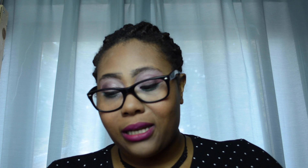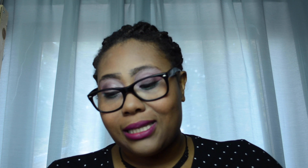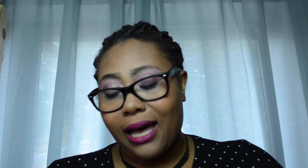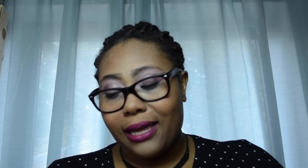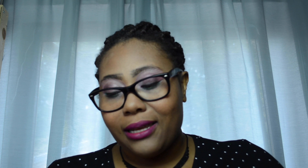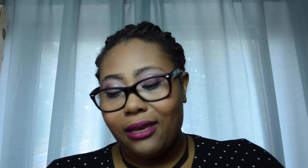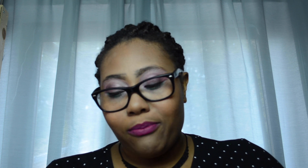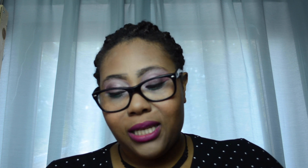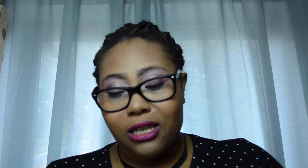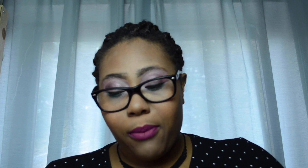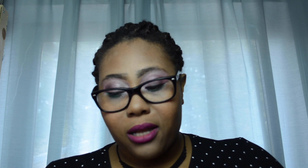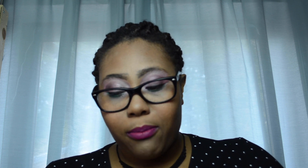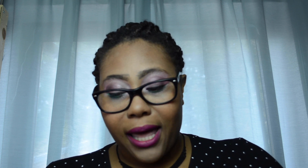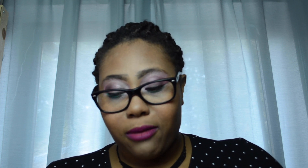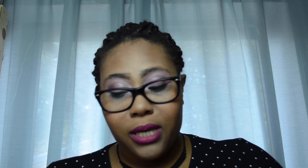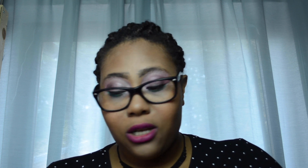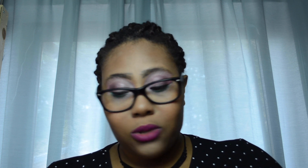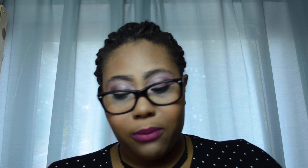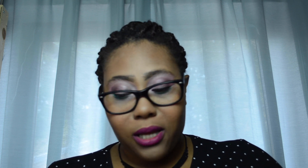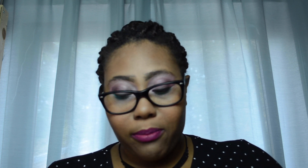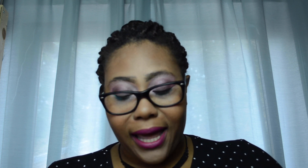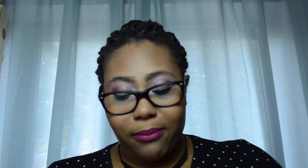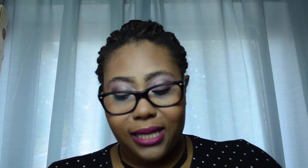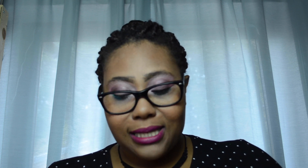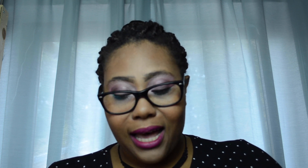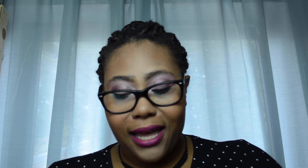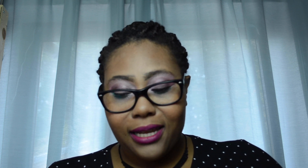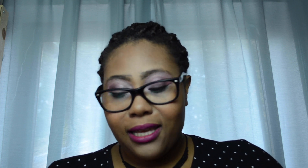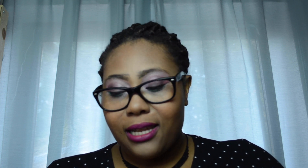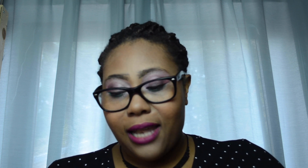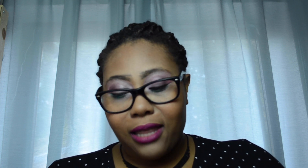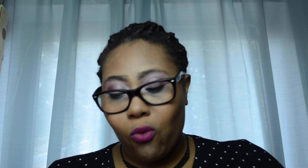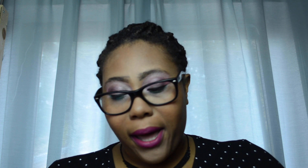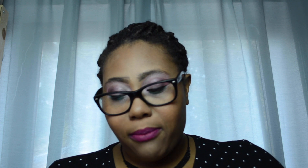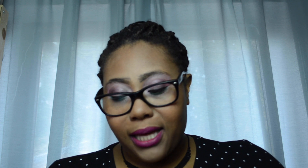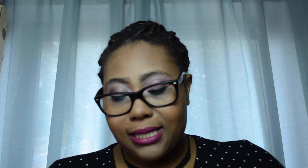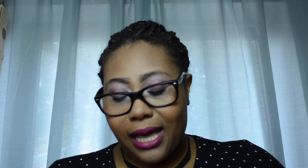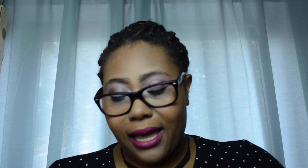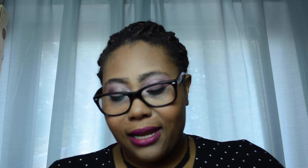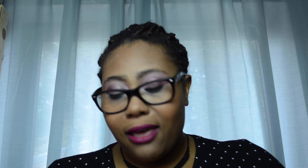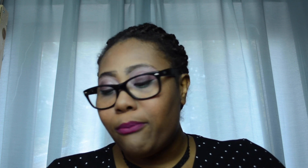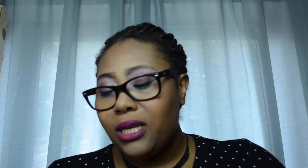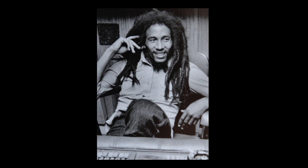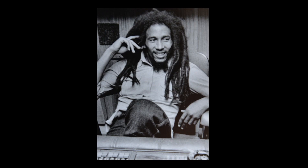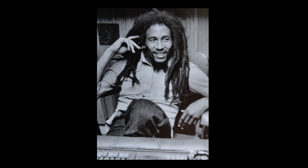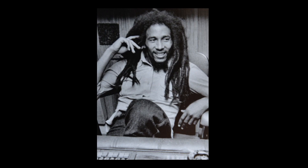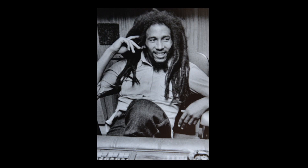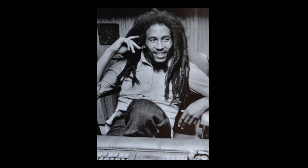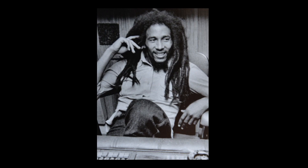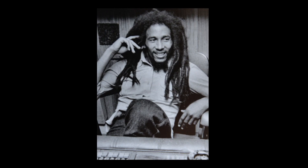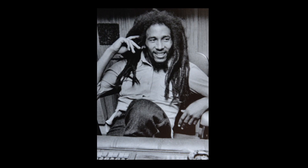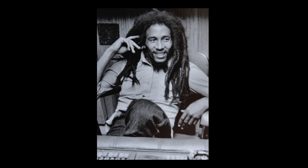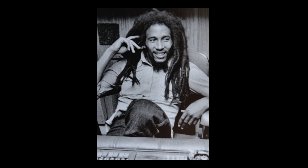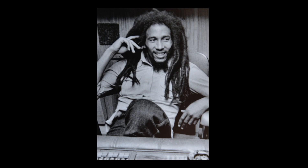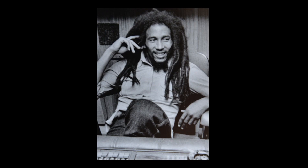on nobody's side. Me don't dip on the black man's side. not the white man's side, me dip on